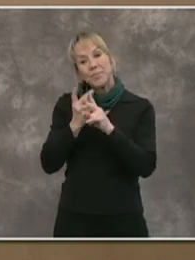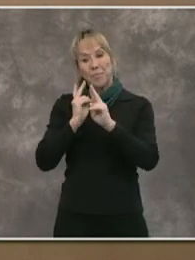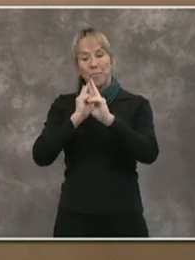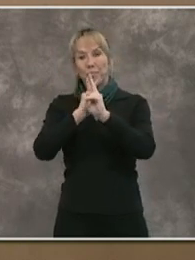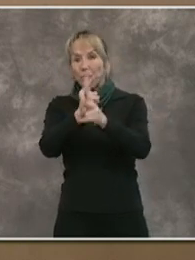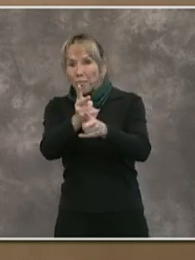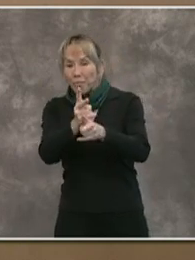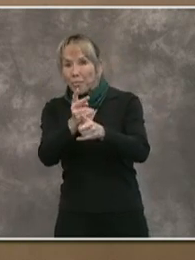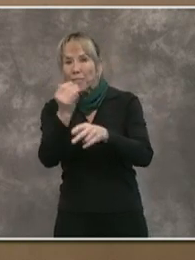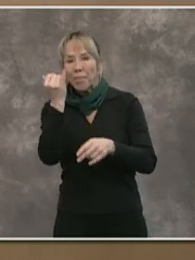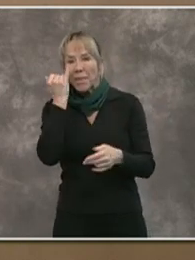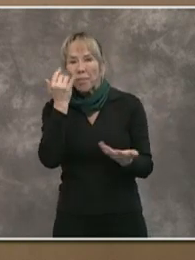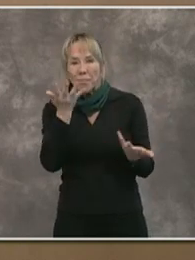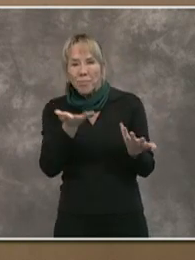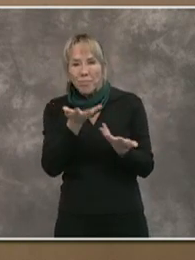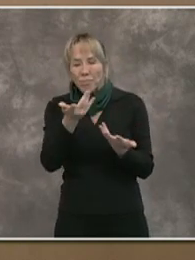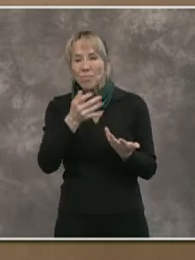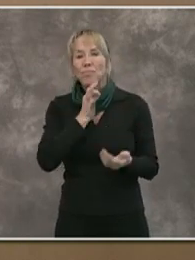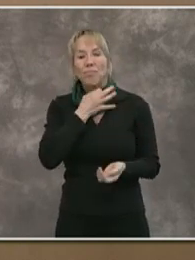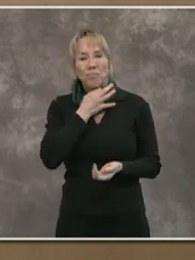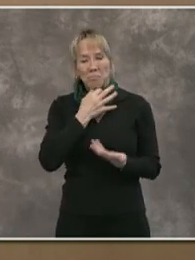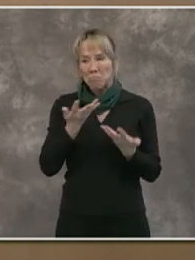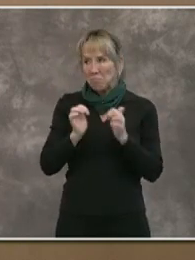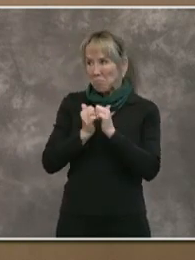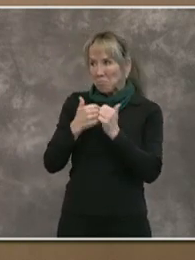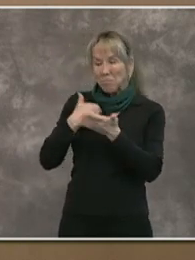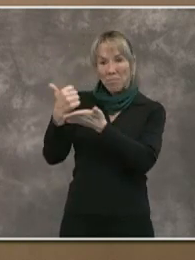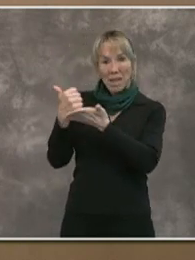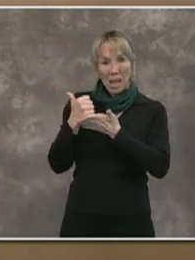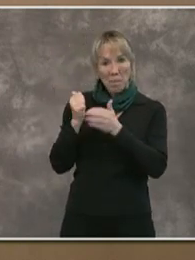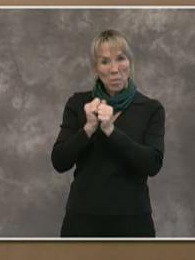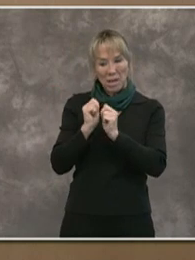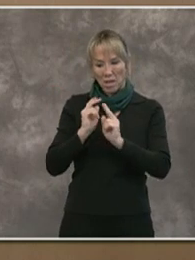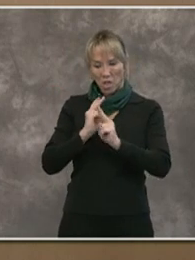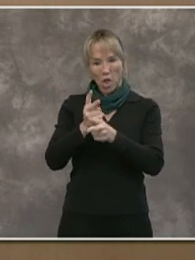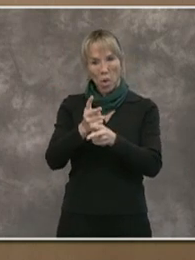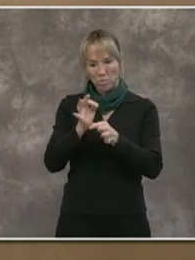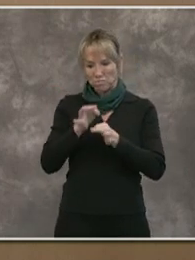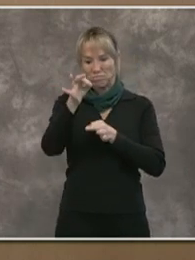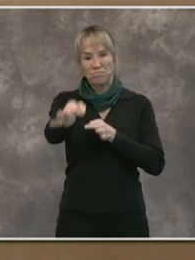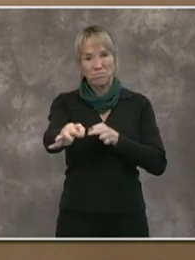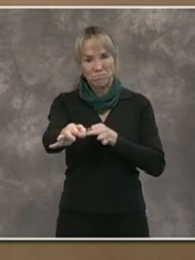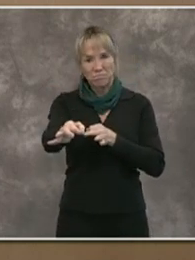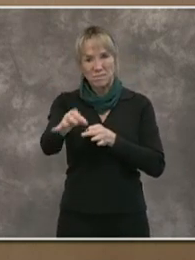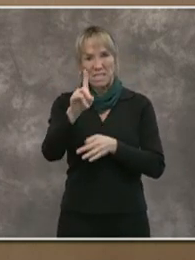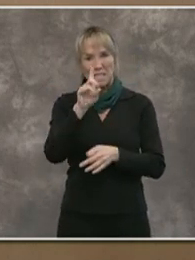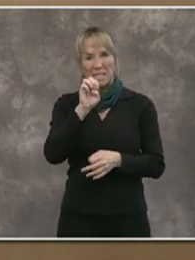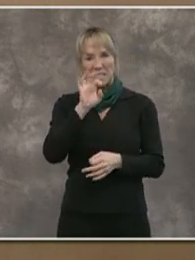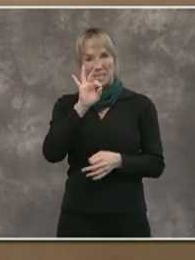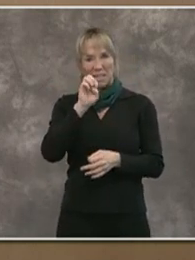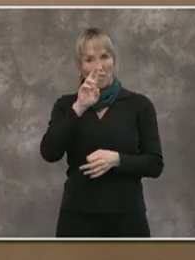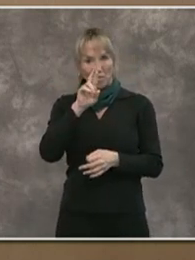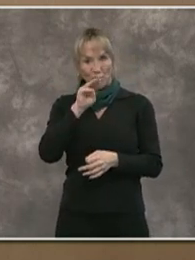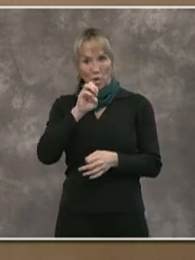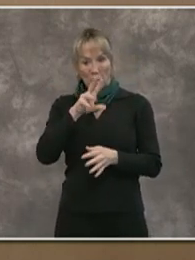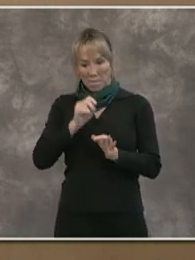if you want to learn more on how you can get help with loan deferment, you can learn more on